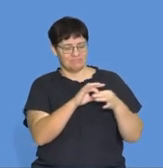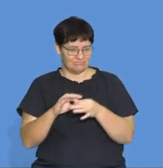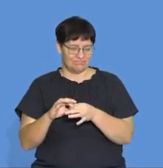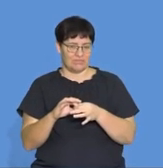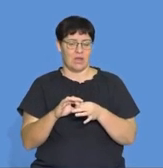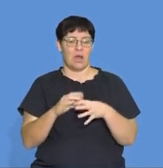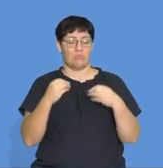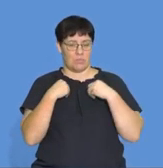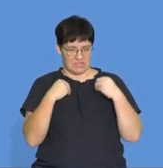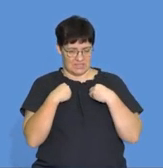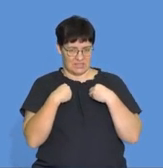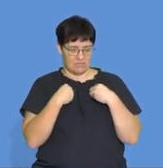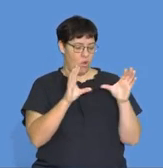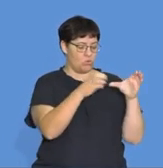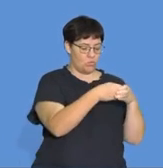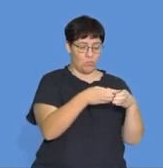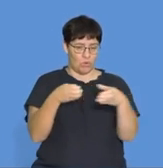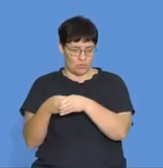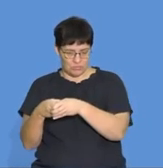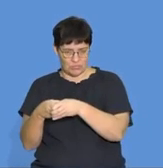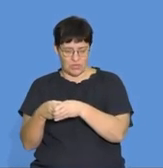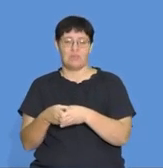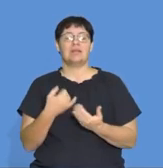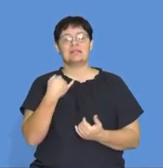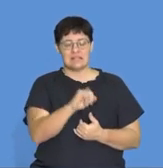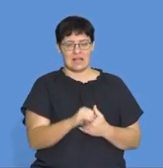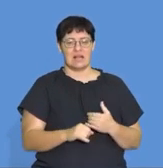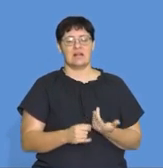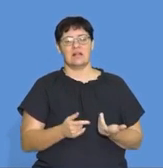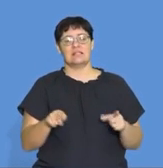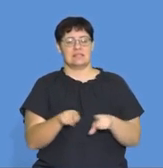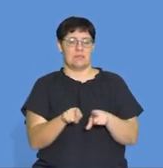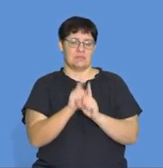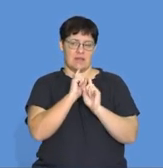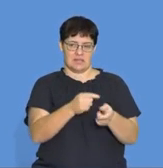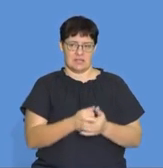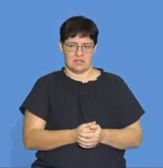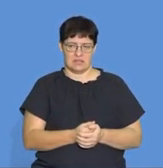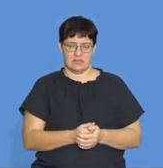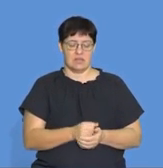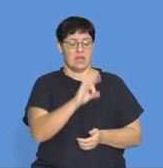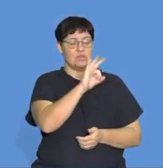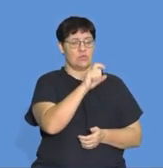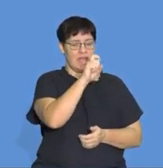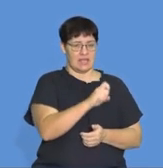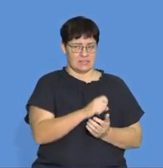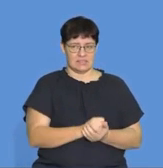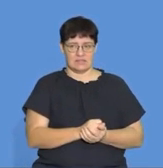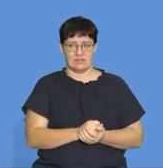property, if you group them in any way, it still gives us the same thing. So this will be the same as